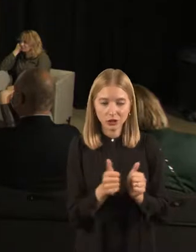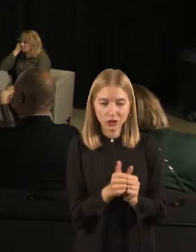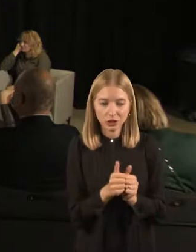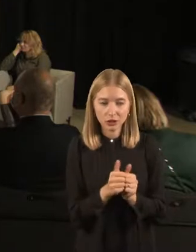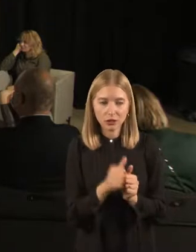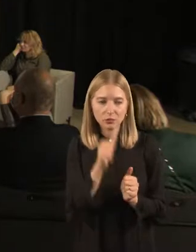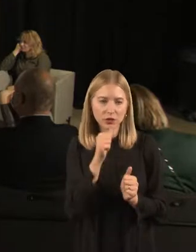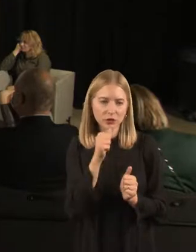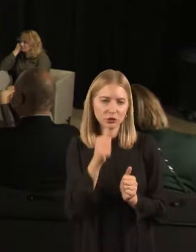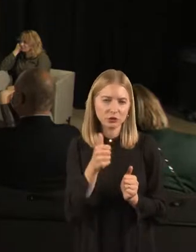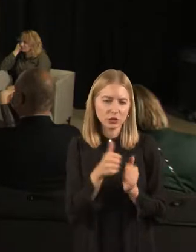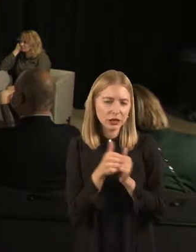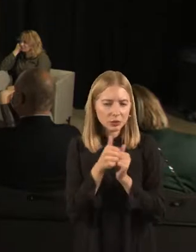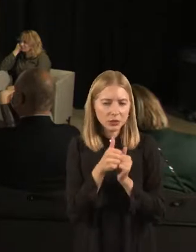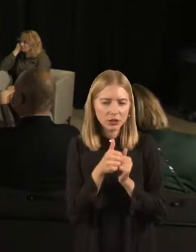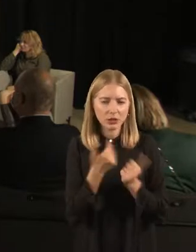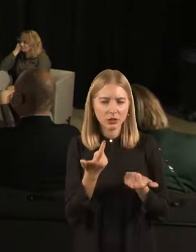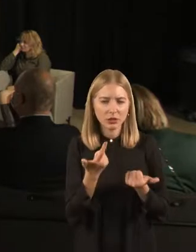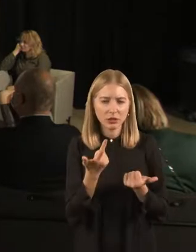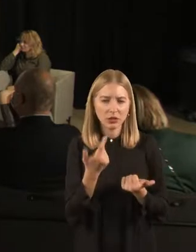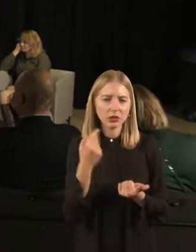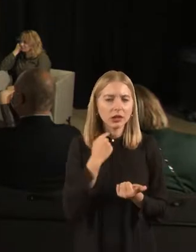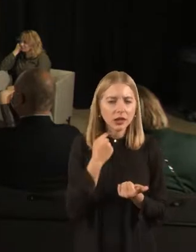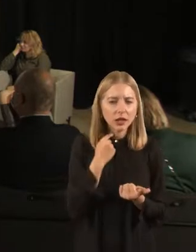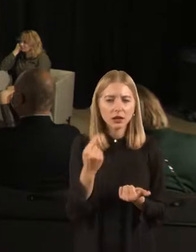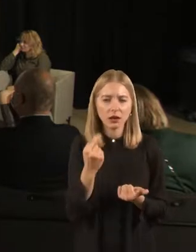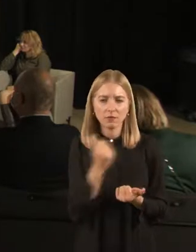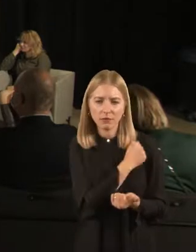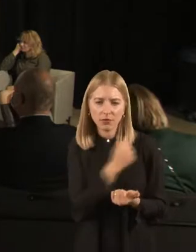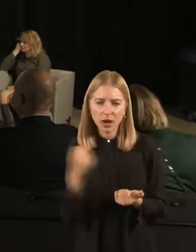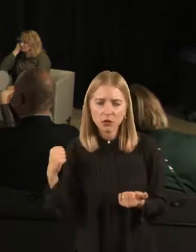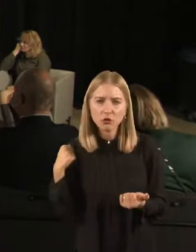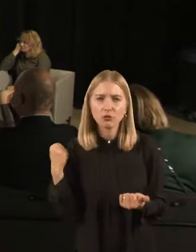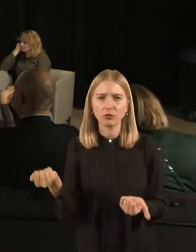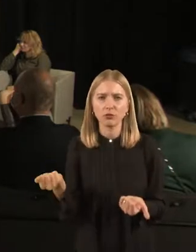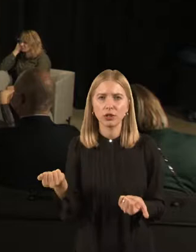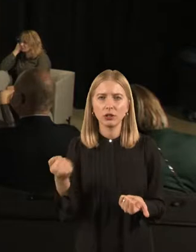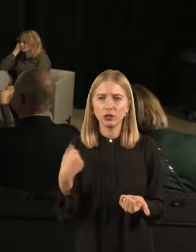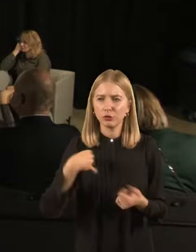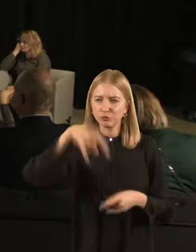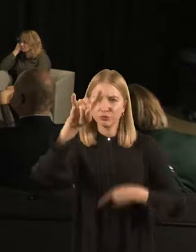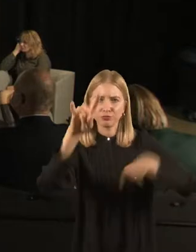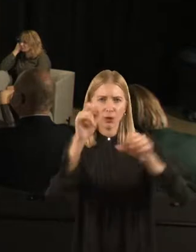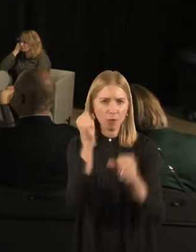the European Union will introduce a ban of